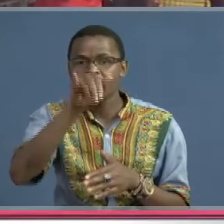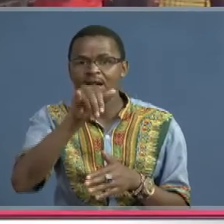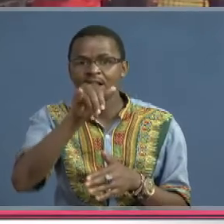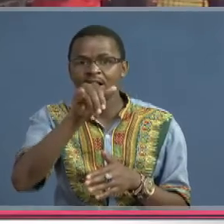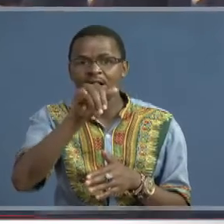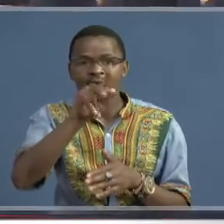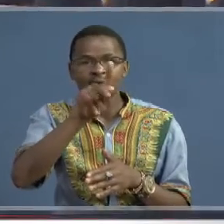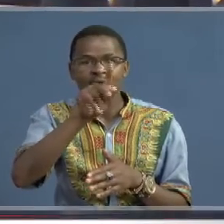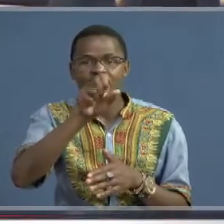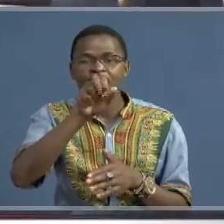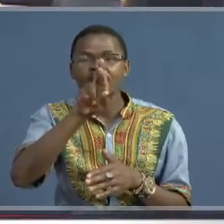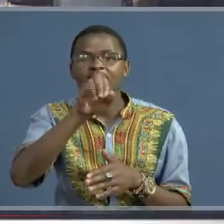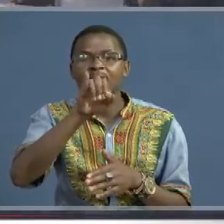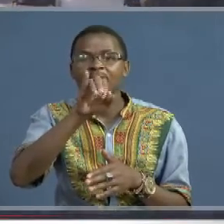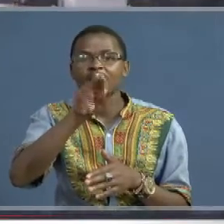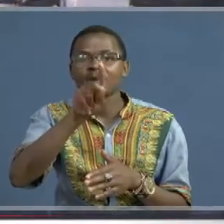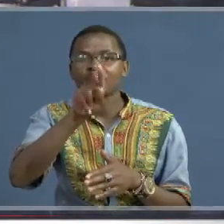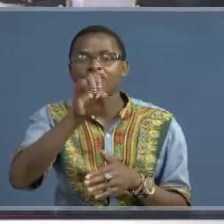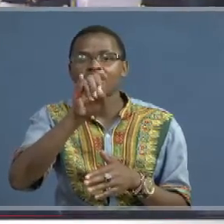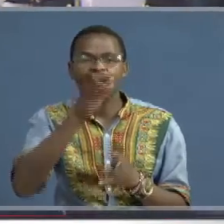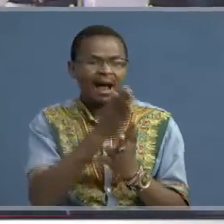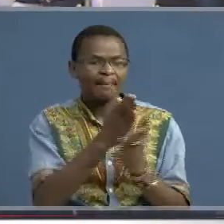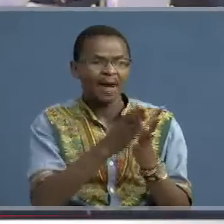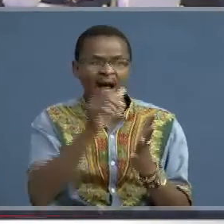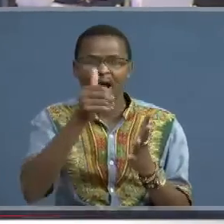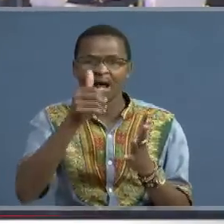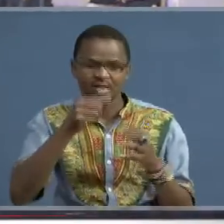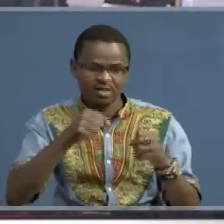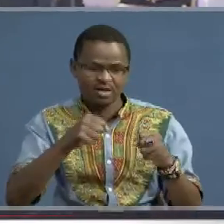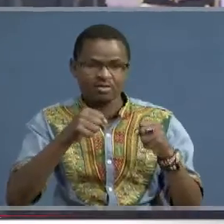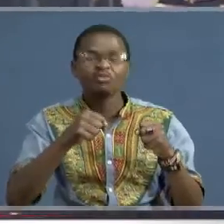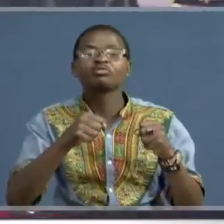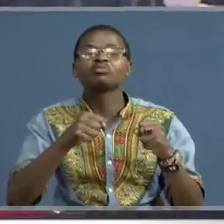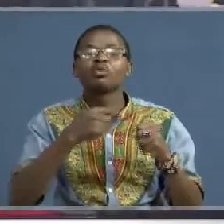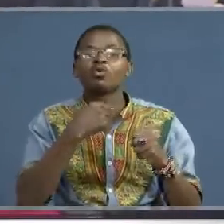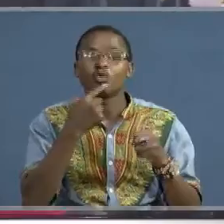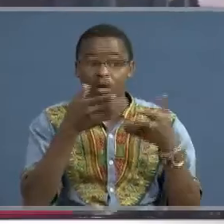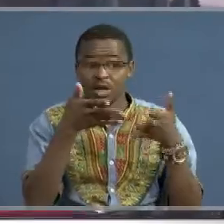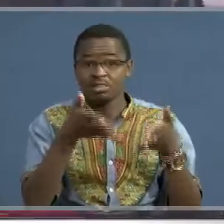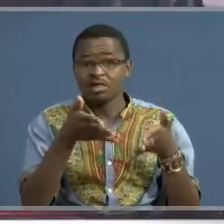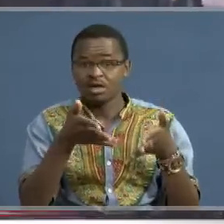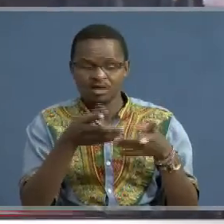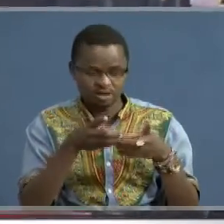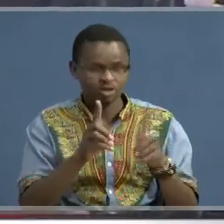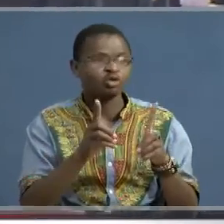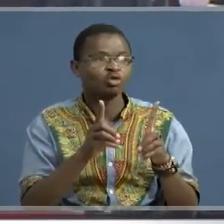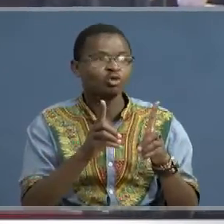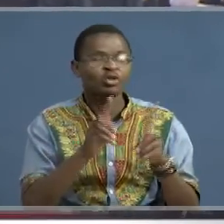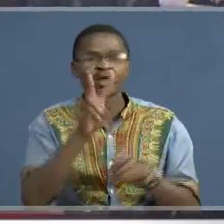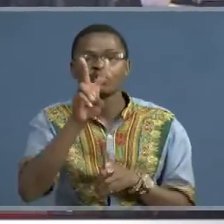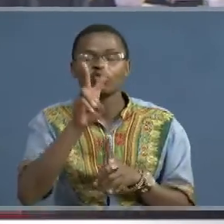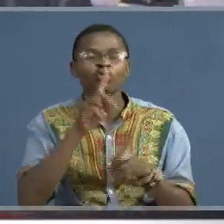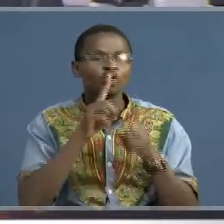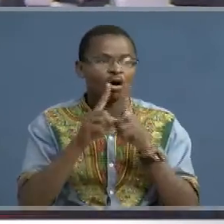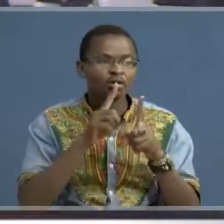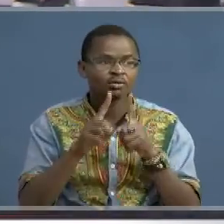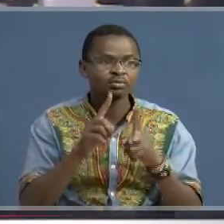Karioki, and Margaret Kobia, among other senior government officials, were present during the bilateral talks.